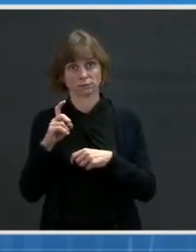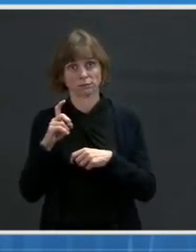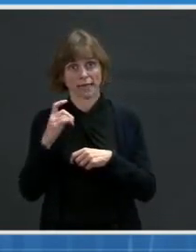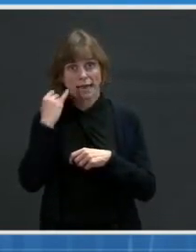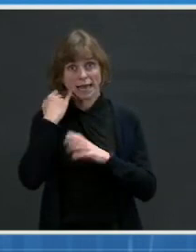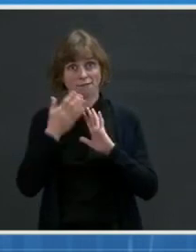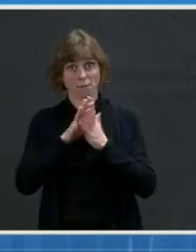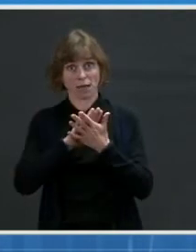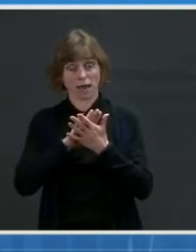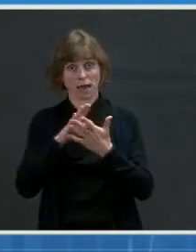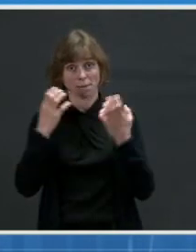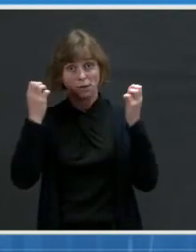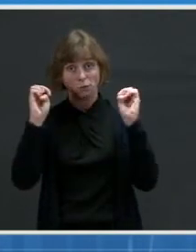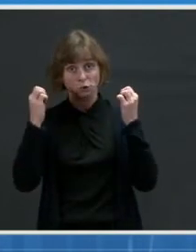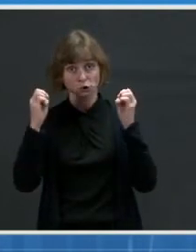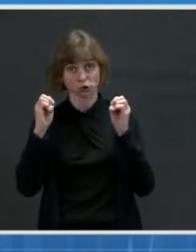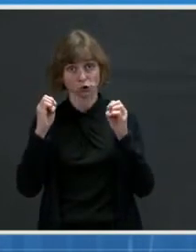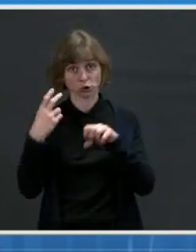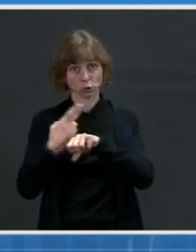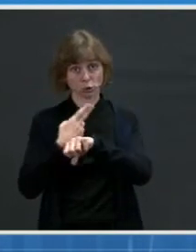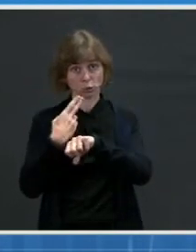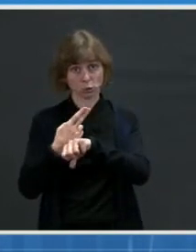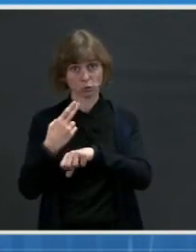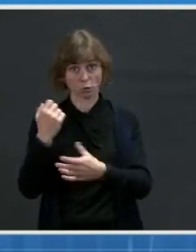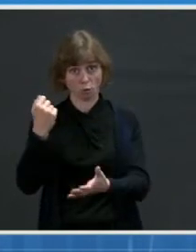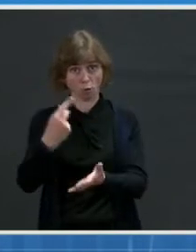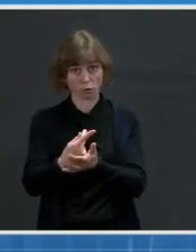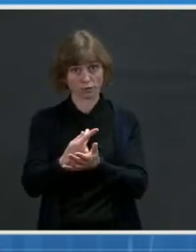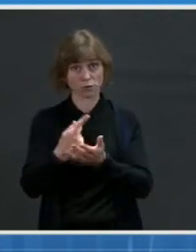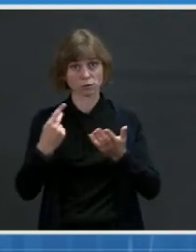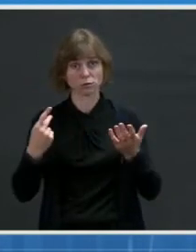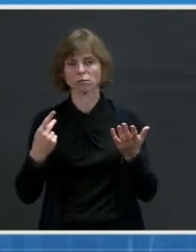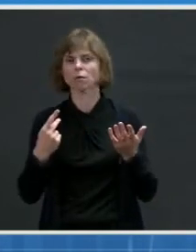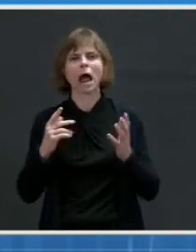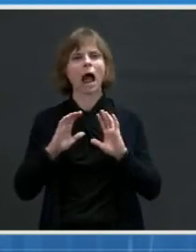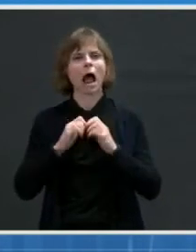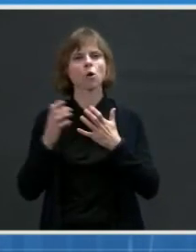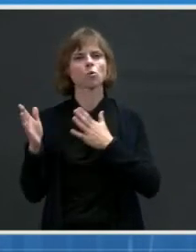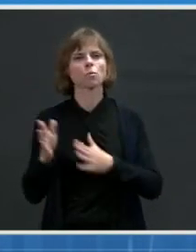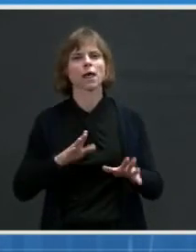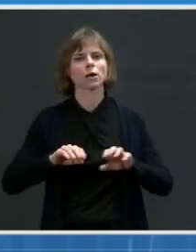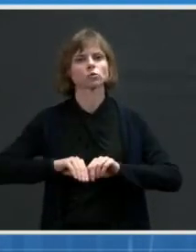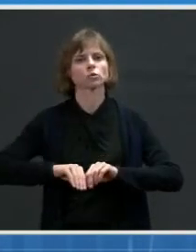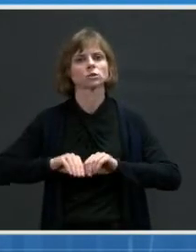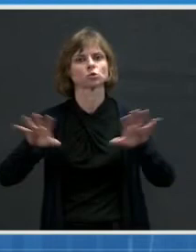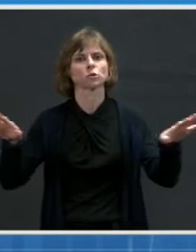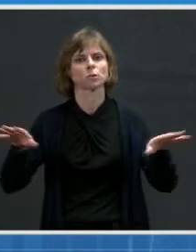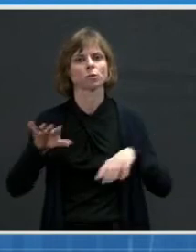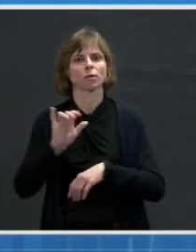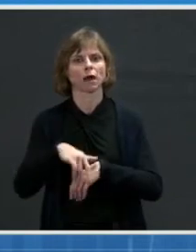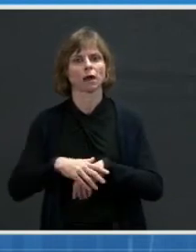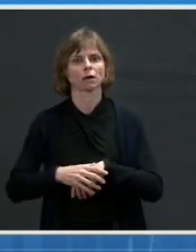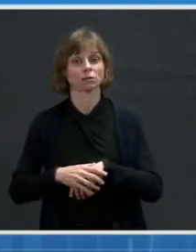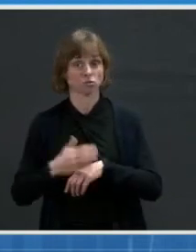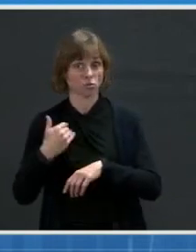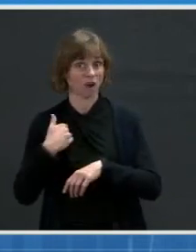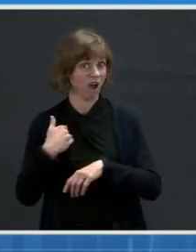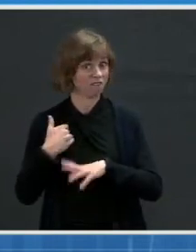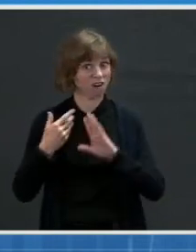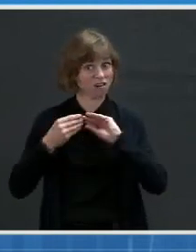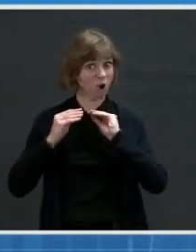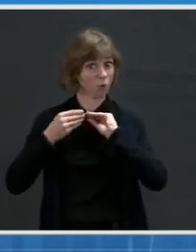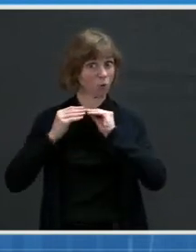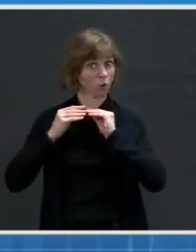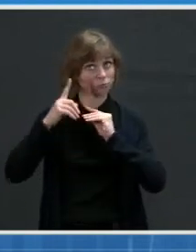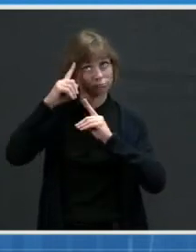use authorization, what are the plans for distributing the initial supply? Have you got a number in mind for how many